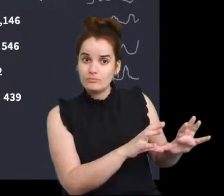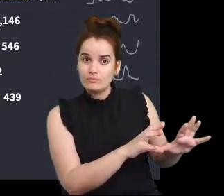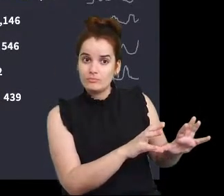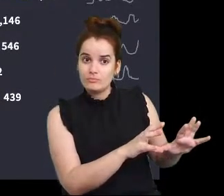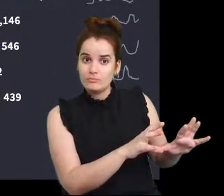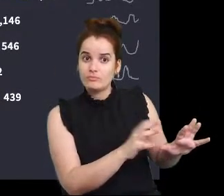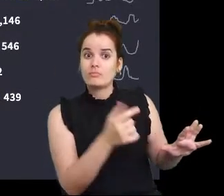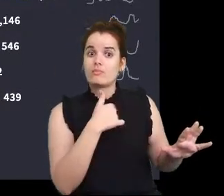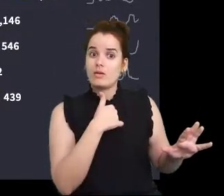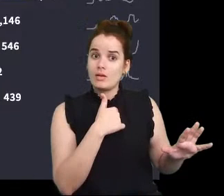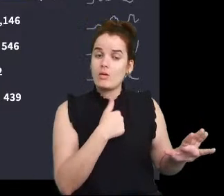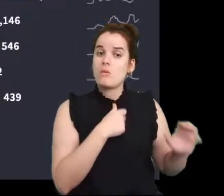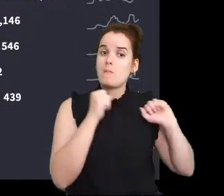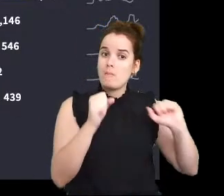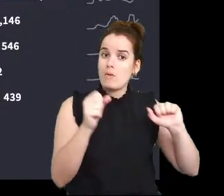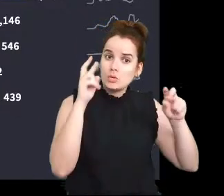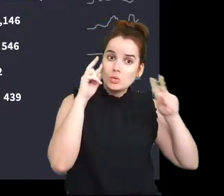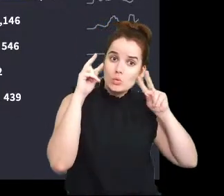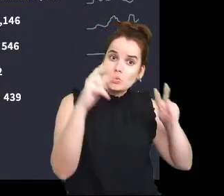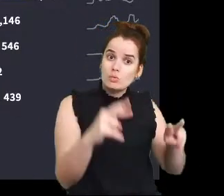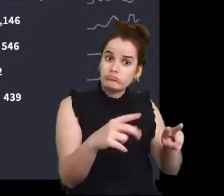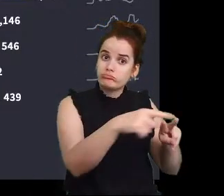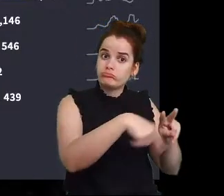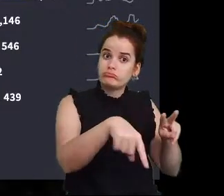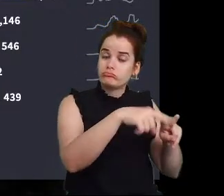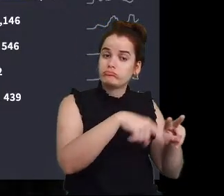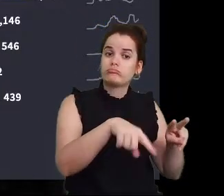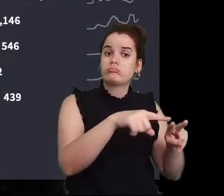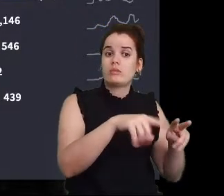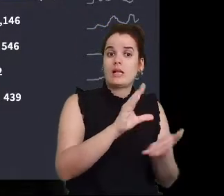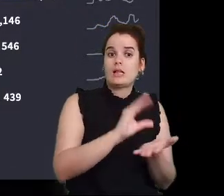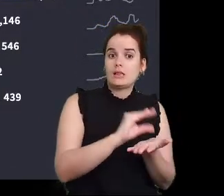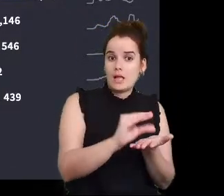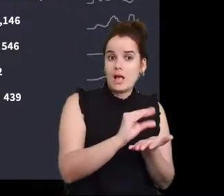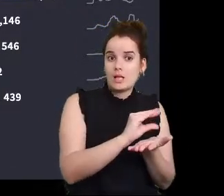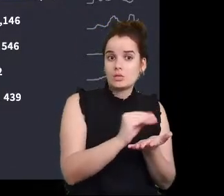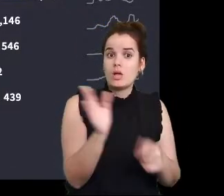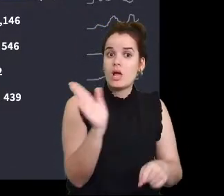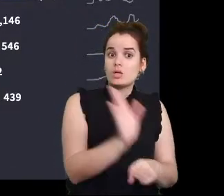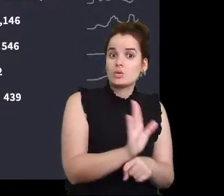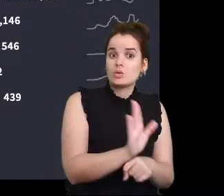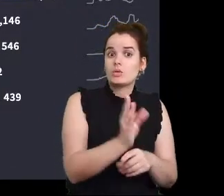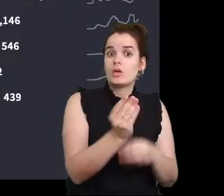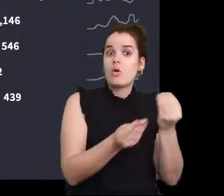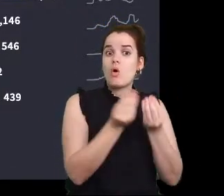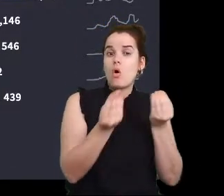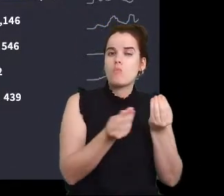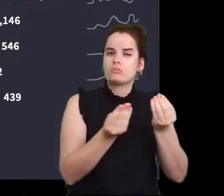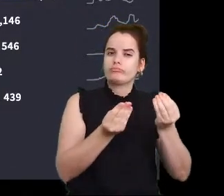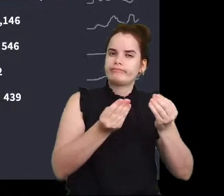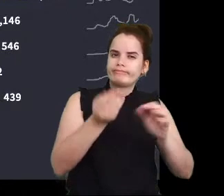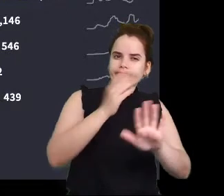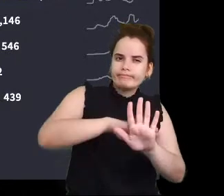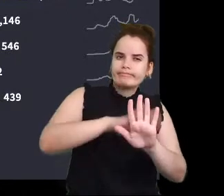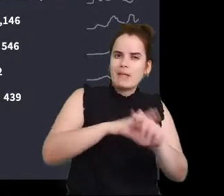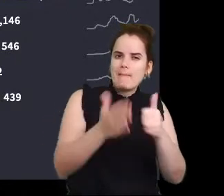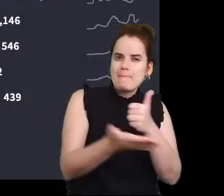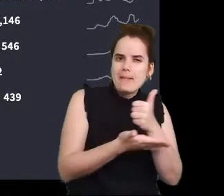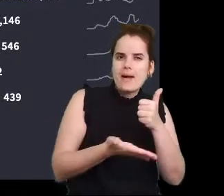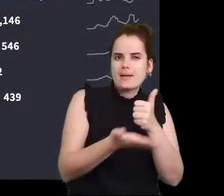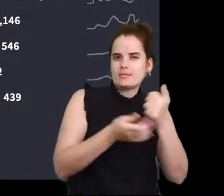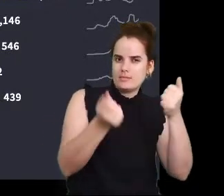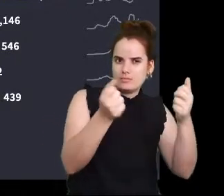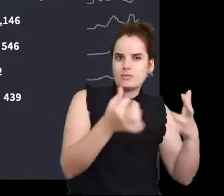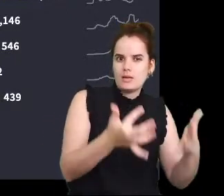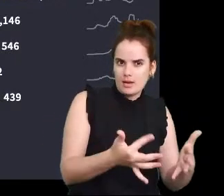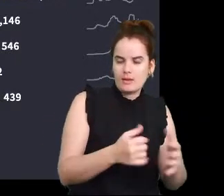explain that story, right? So I, as a journalist and the storyteller, am navigating the reader